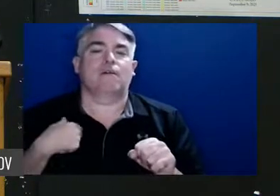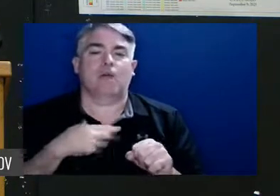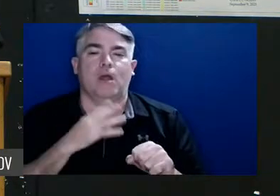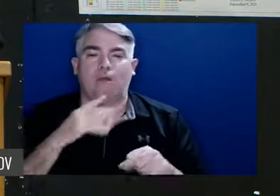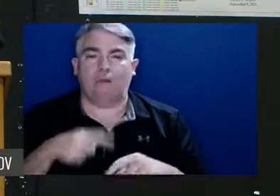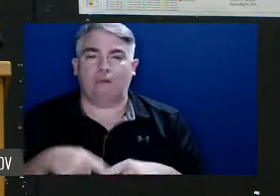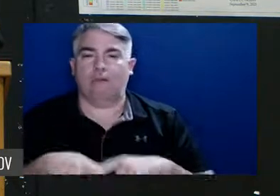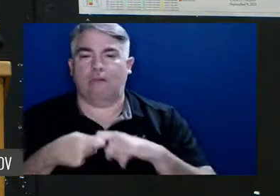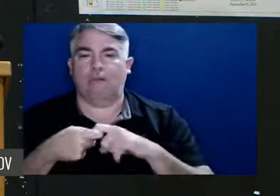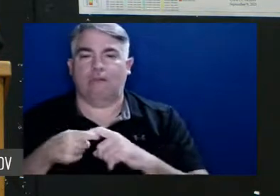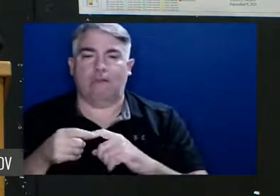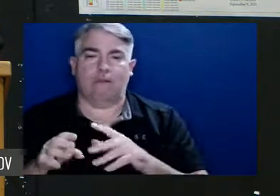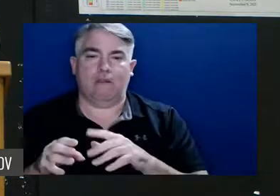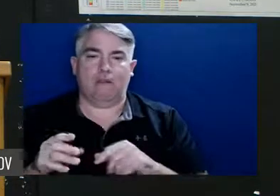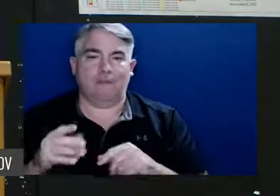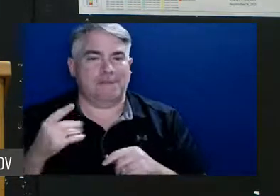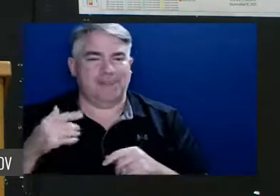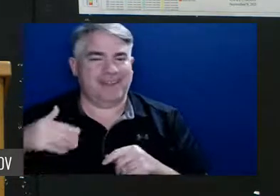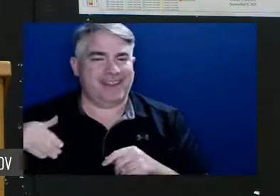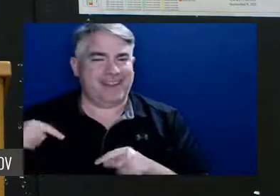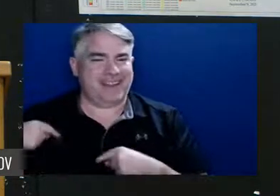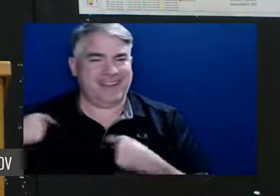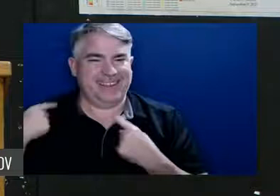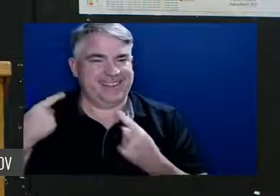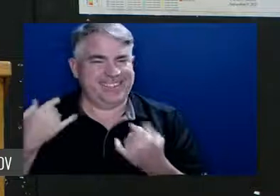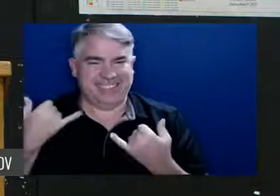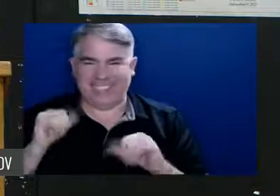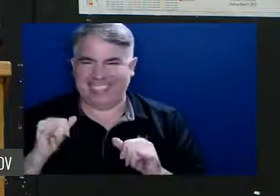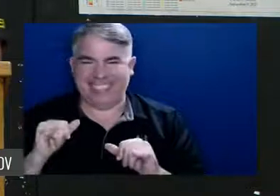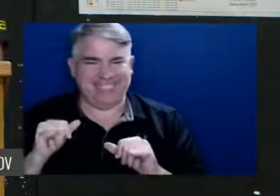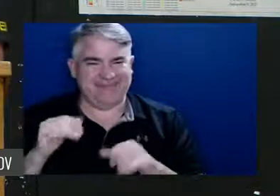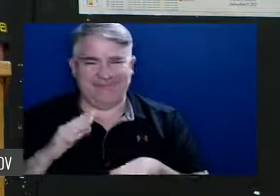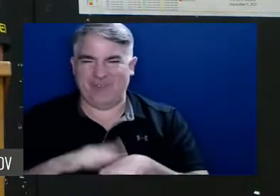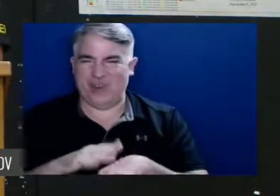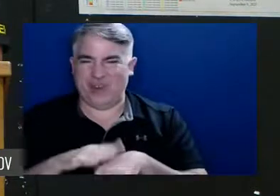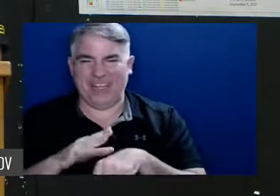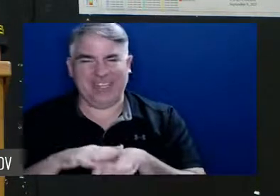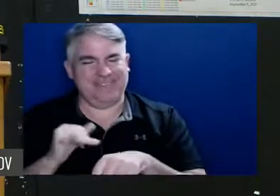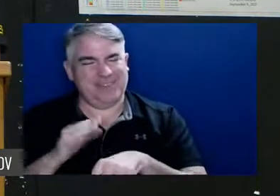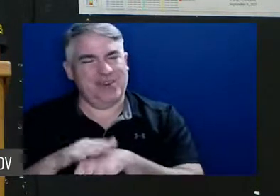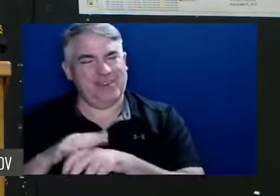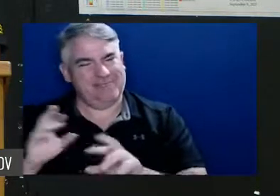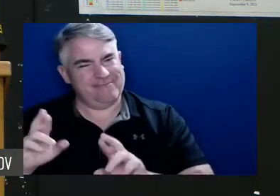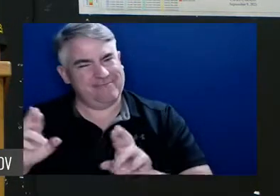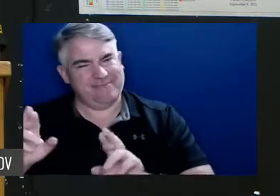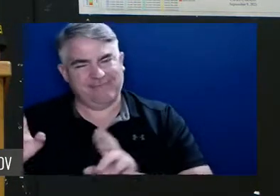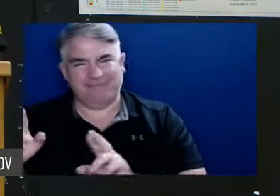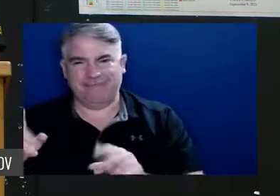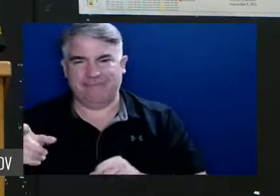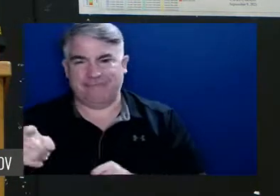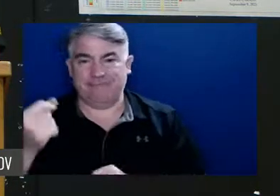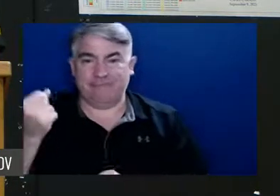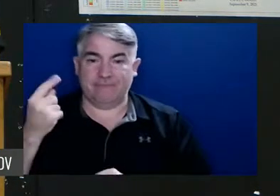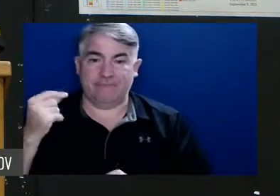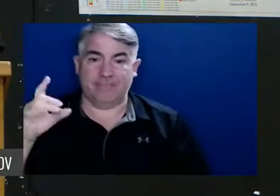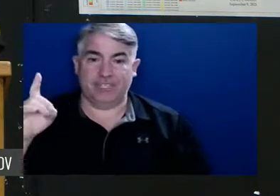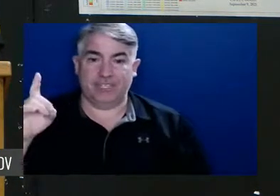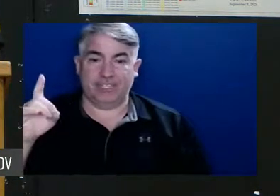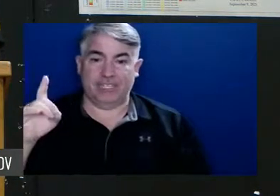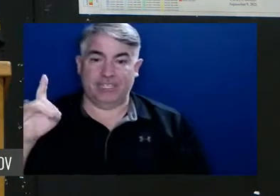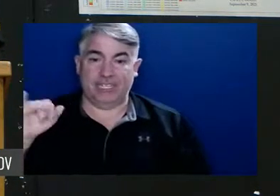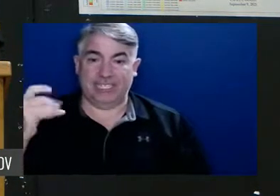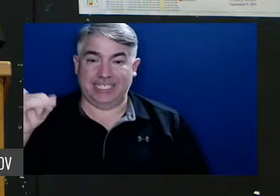then, that area will remain under a warning. Additionally, the Dixie Valley area will remain under an order at this